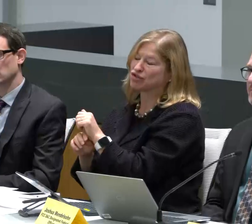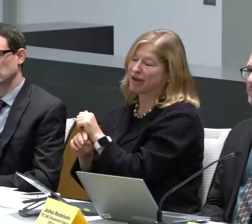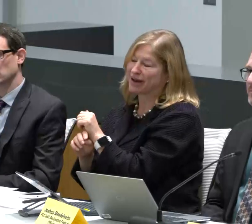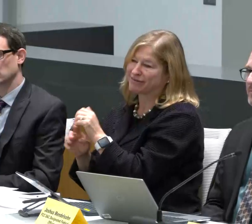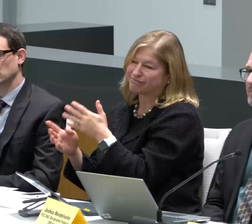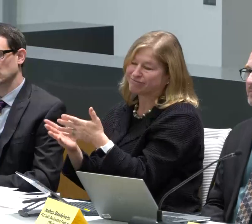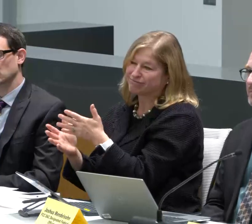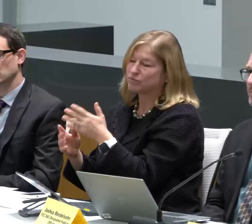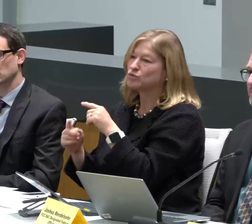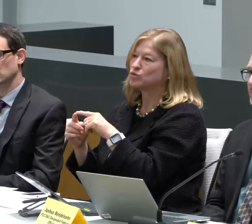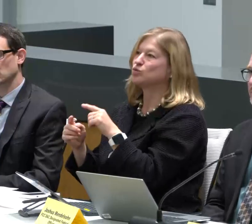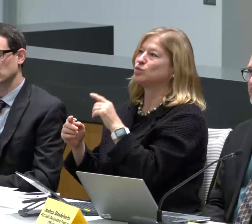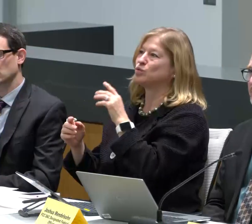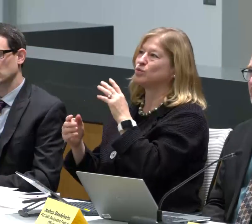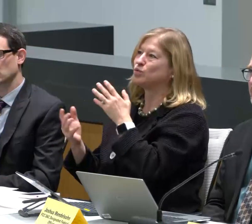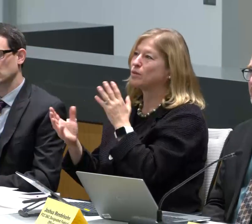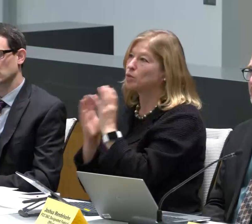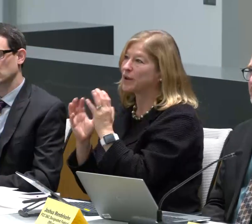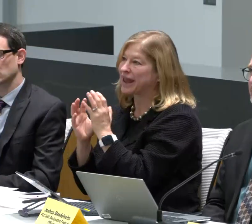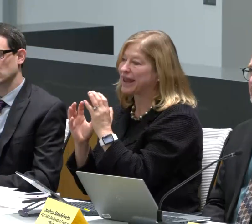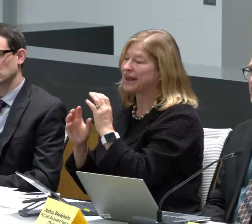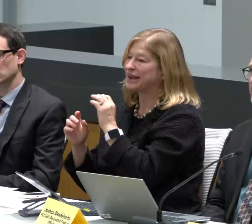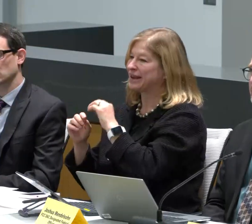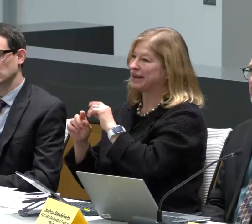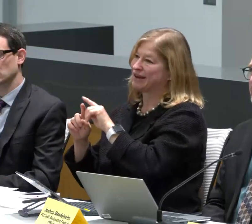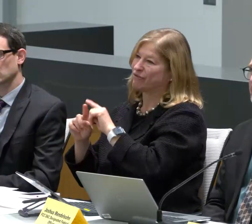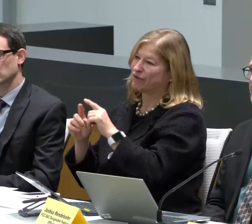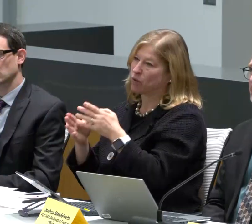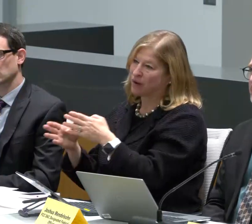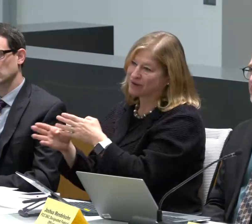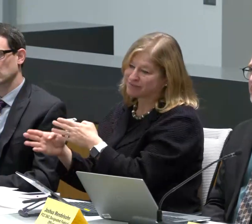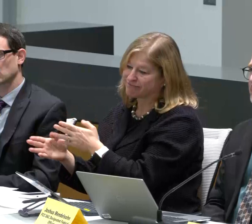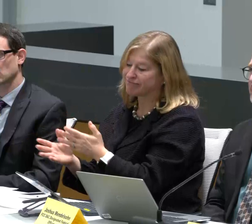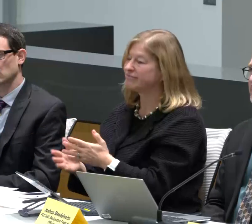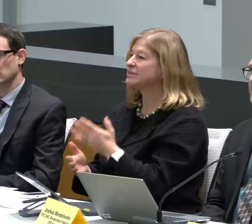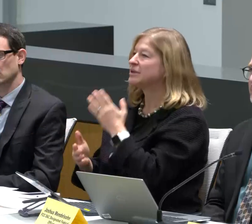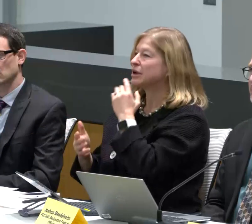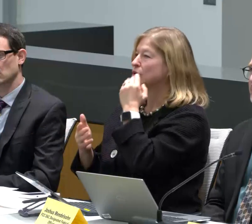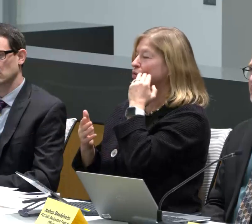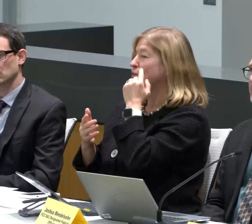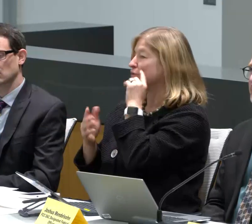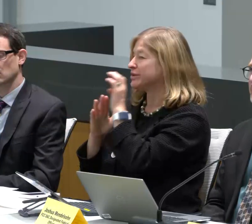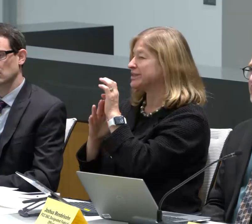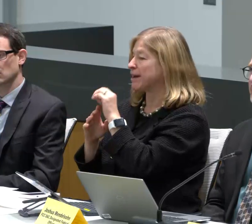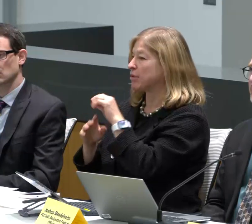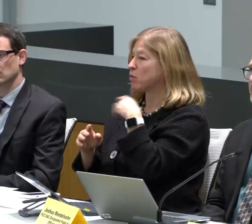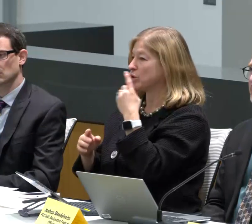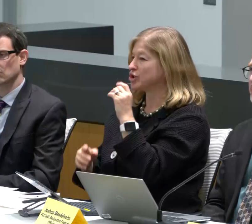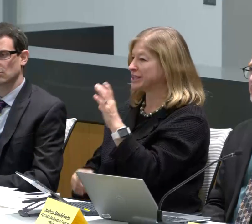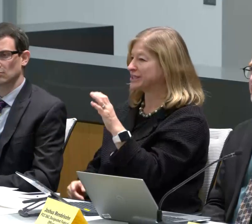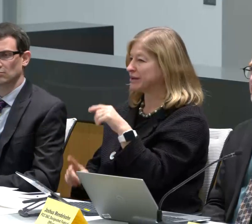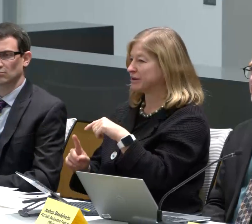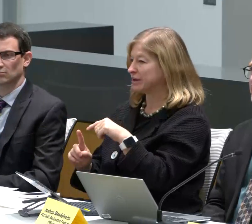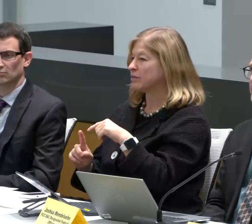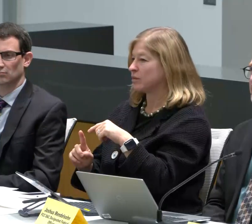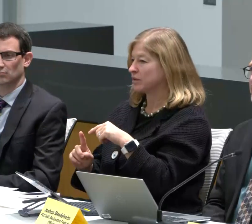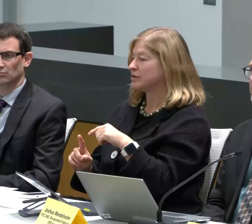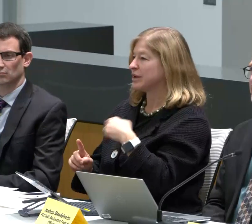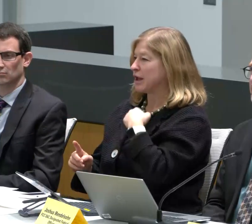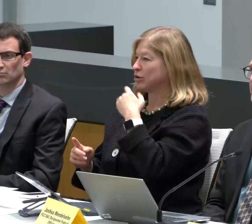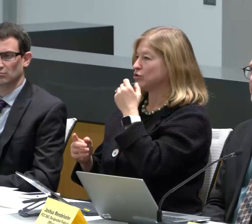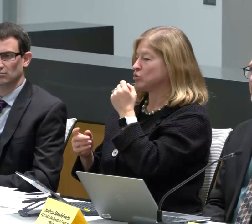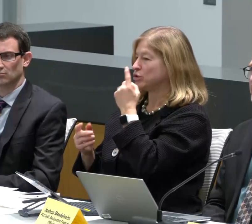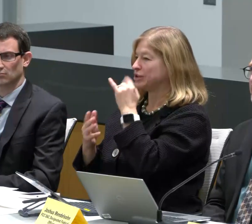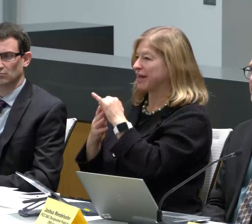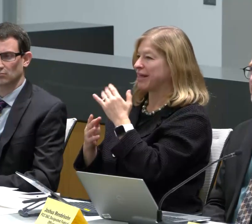I'm sure that the staff would be trained to communicate in different ways. For example, in